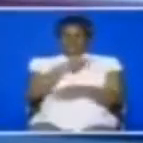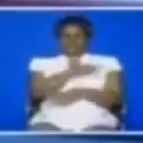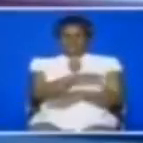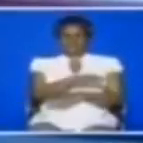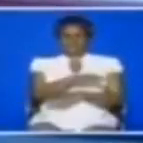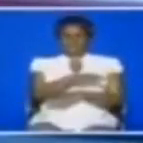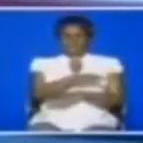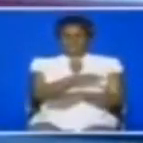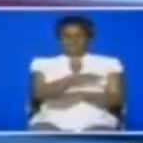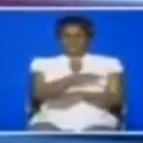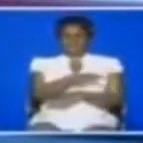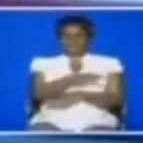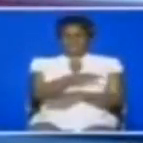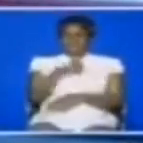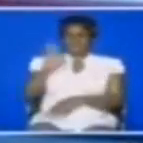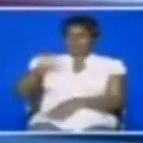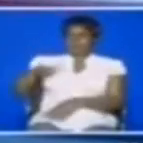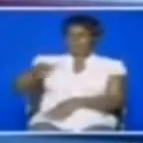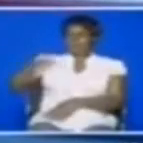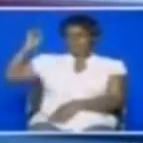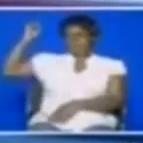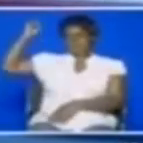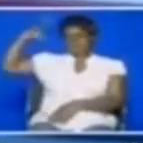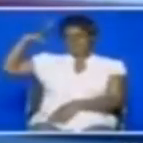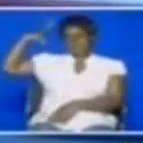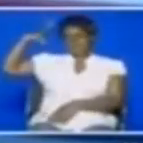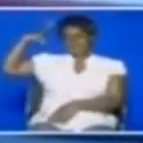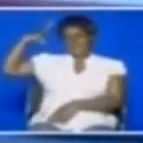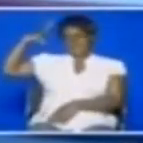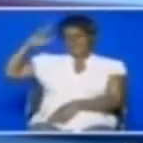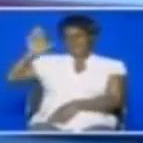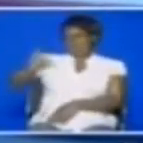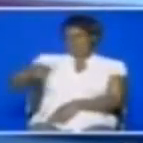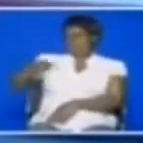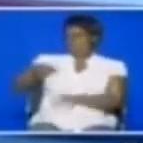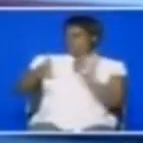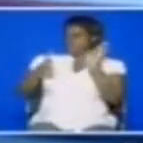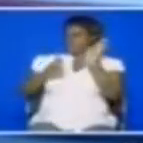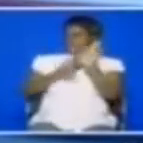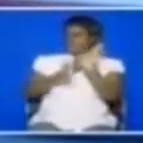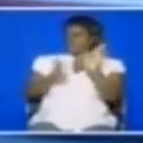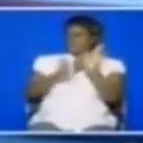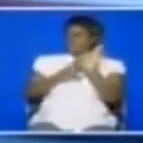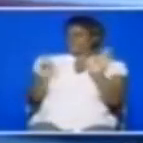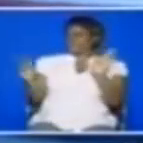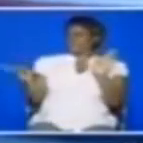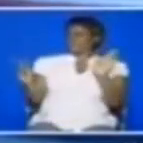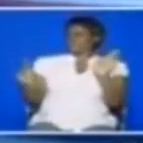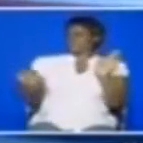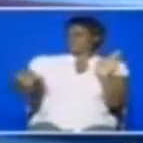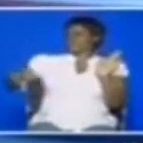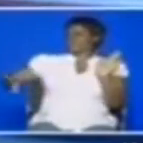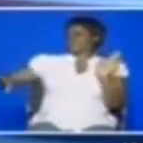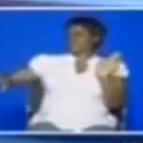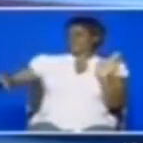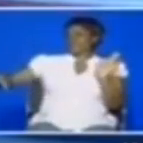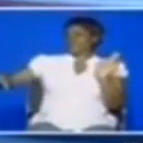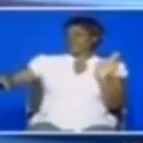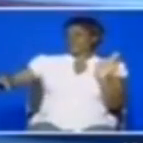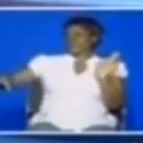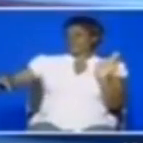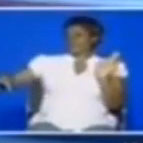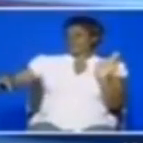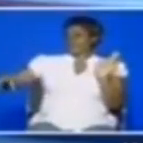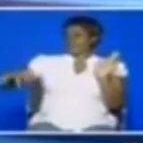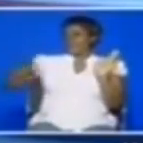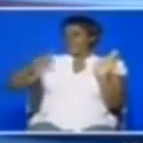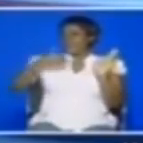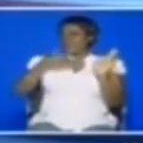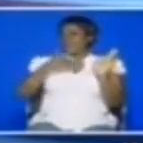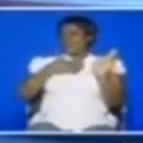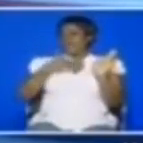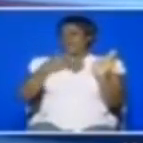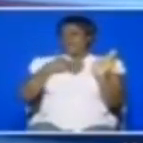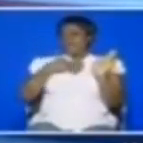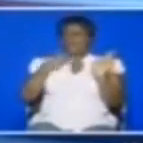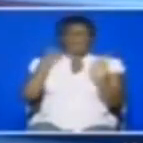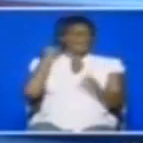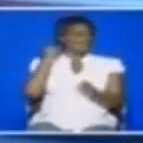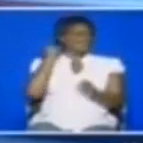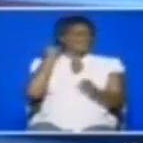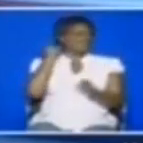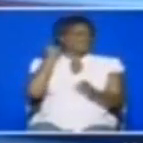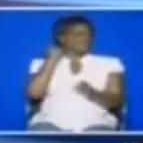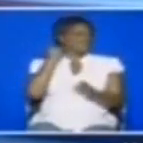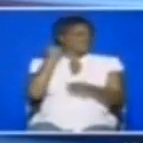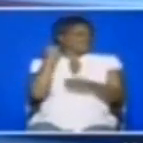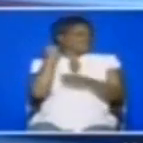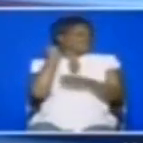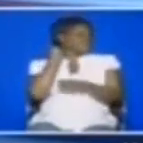evening. I'm Esther Pasaris, your incoming woman representative for Nairobi County. Do you have a tattoo or do you